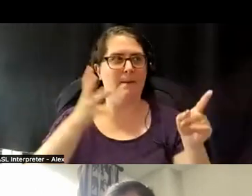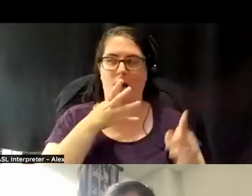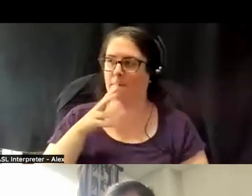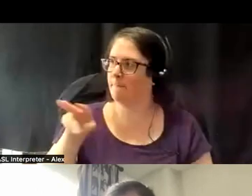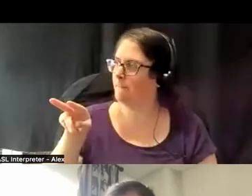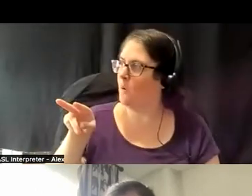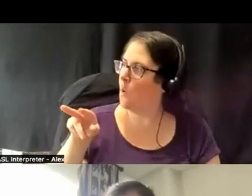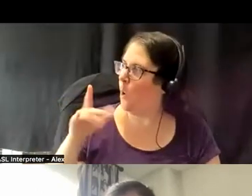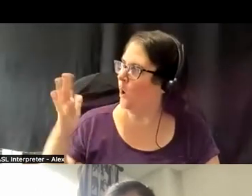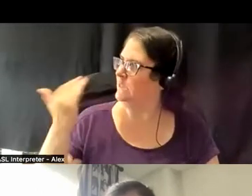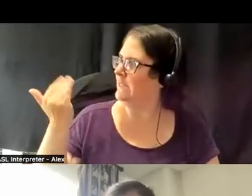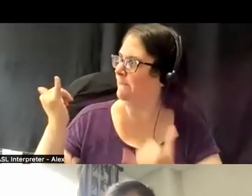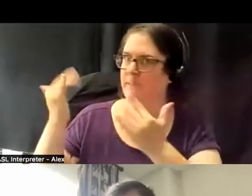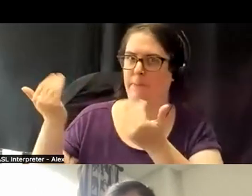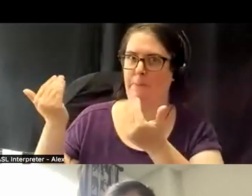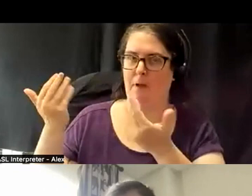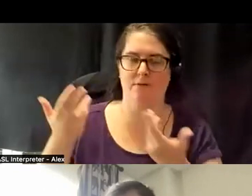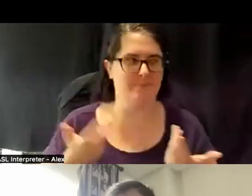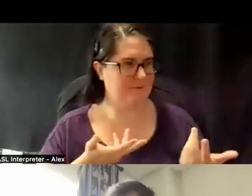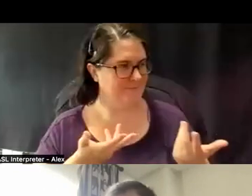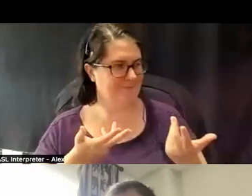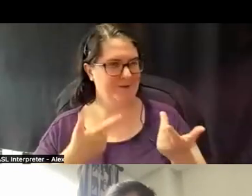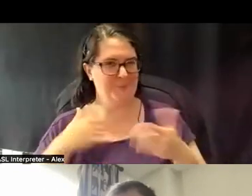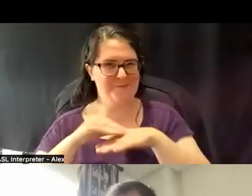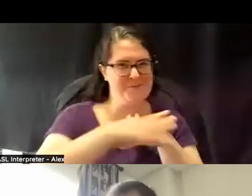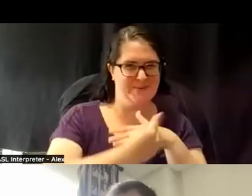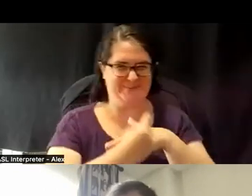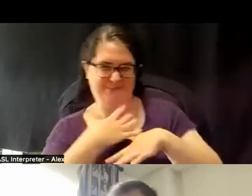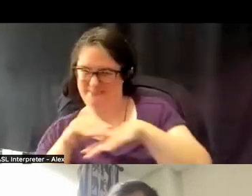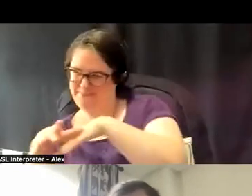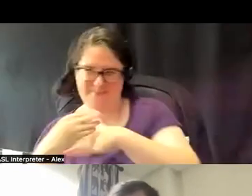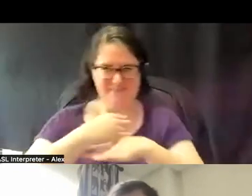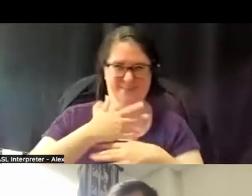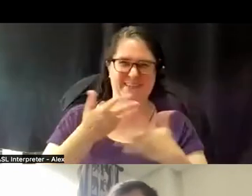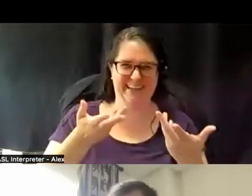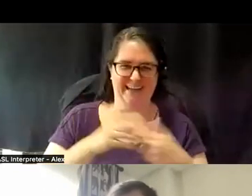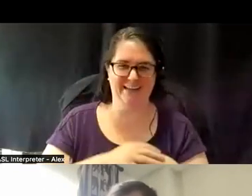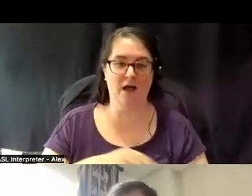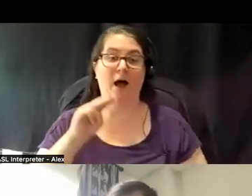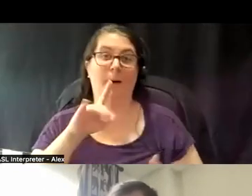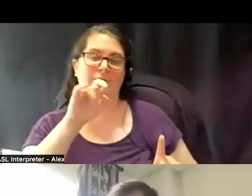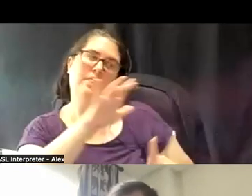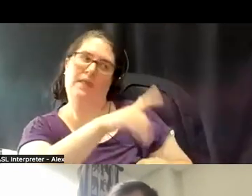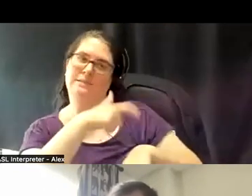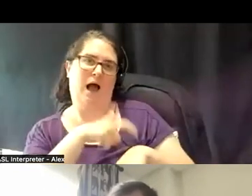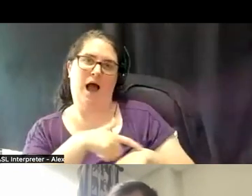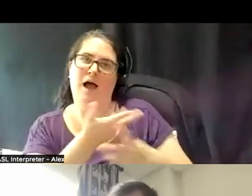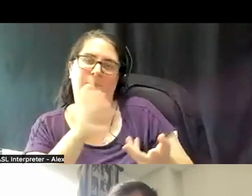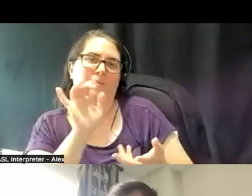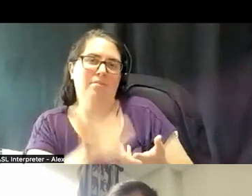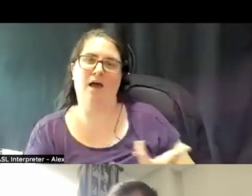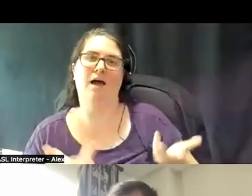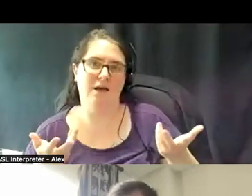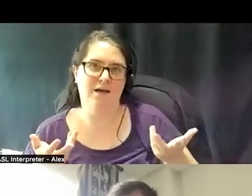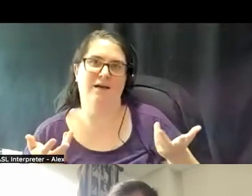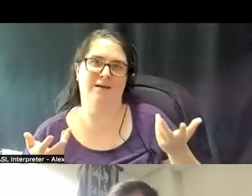So it's interesting how like generations can influence each other and the other way around. I think that was the push of the times, you know, right. Like that was the push